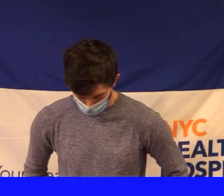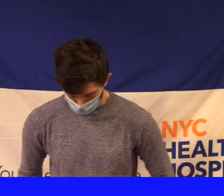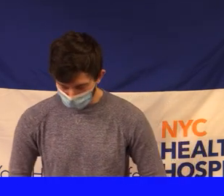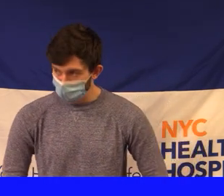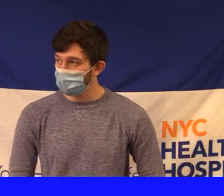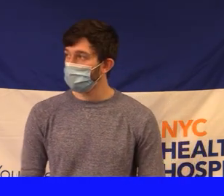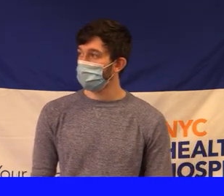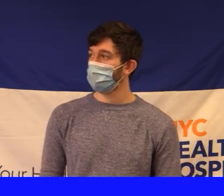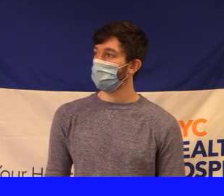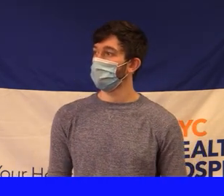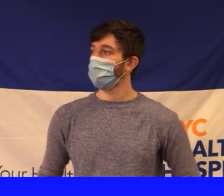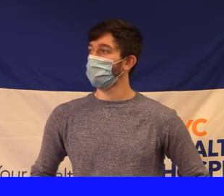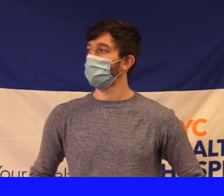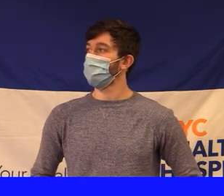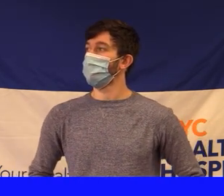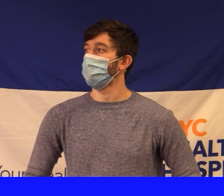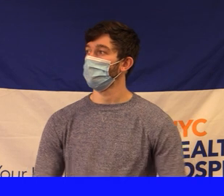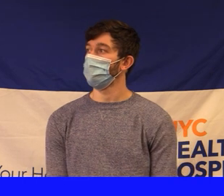Hi.